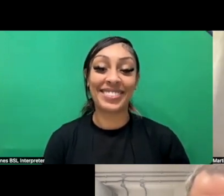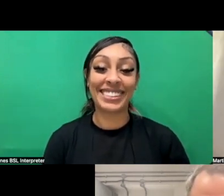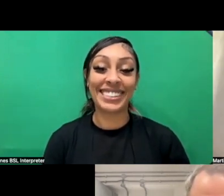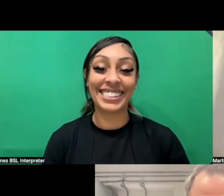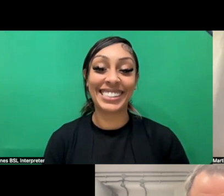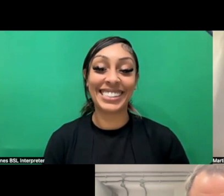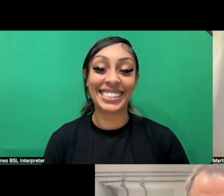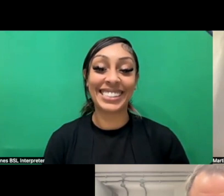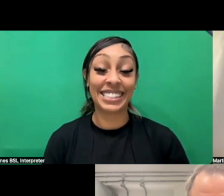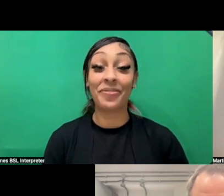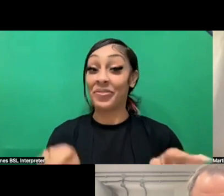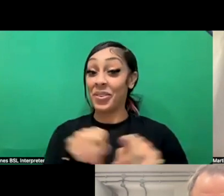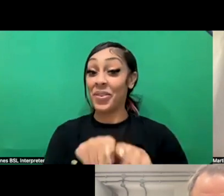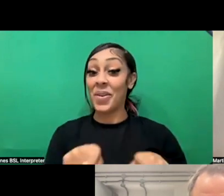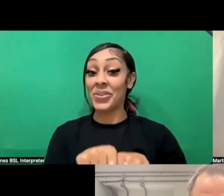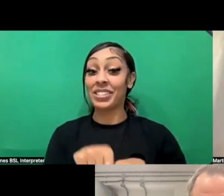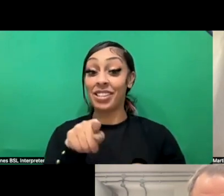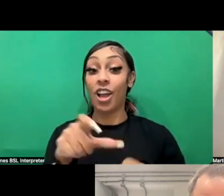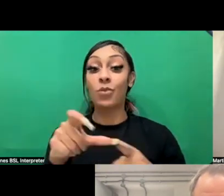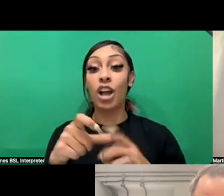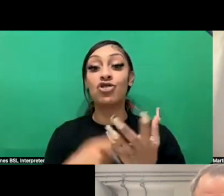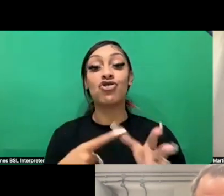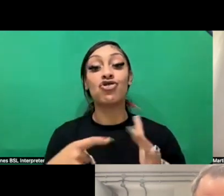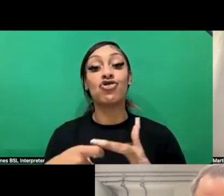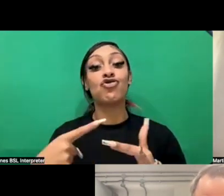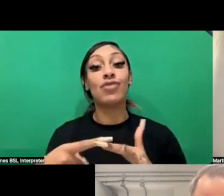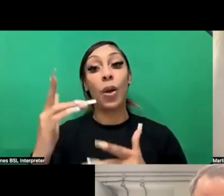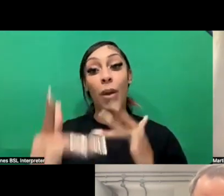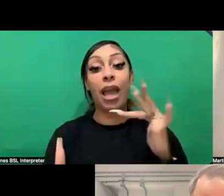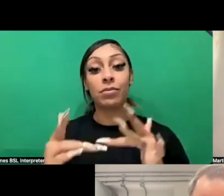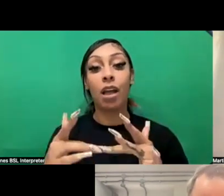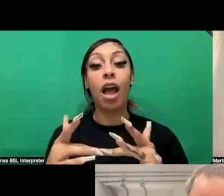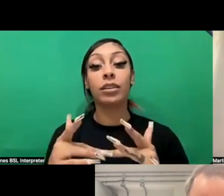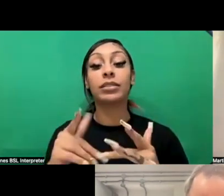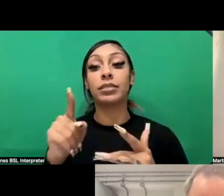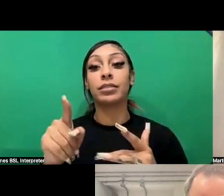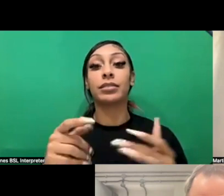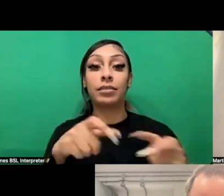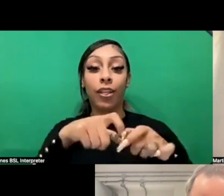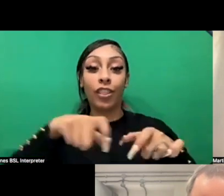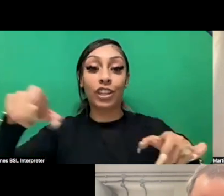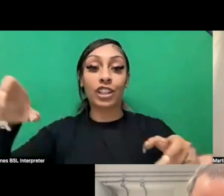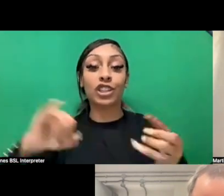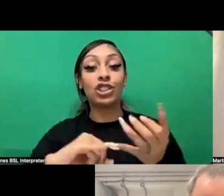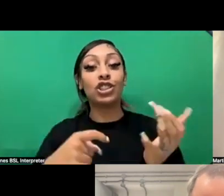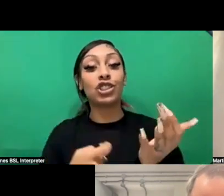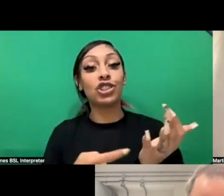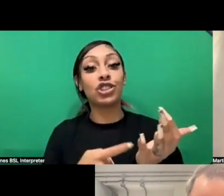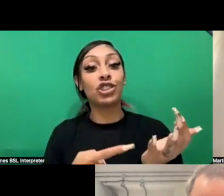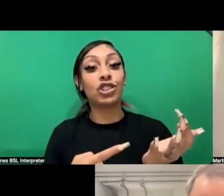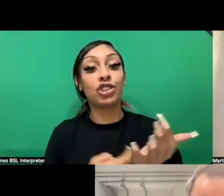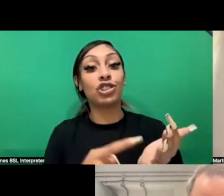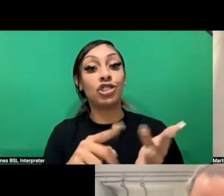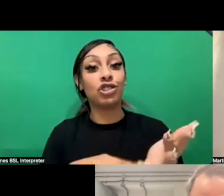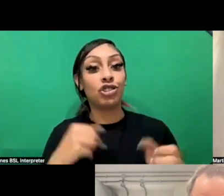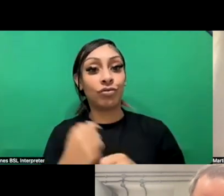.co.uk, but there's also information on the Drake website about the Kellycaster. Okay. But it's Because I first saw that, I